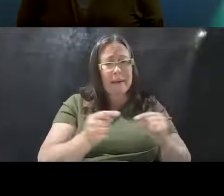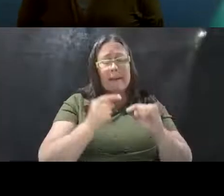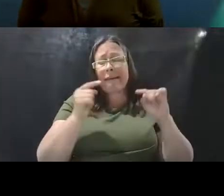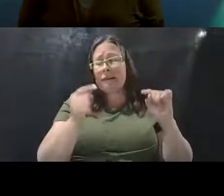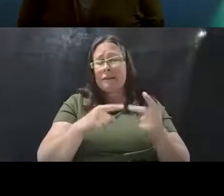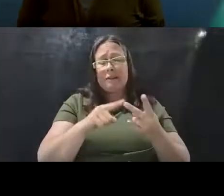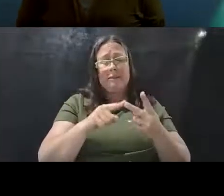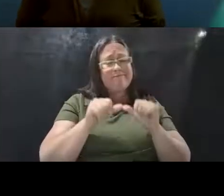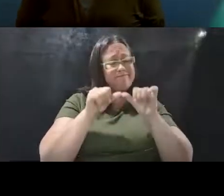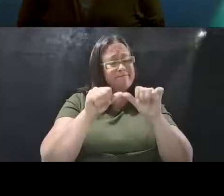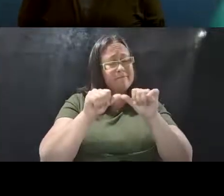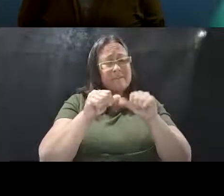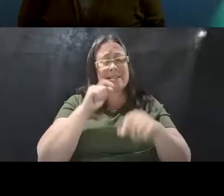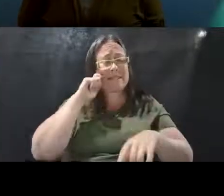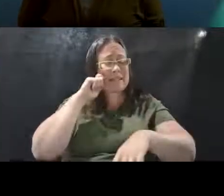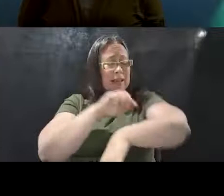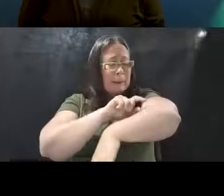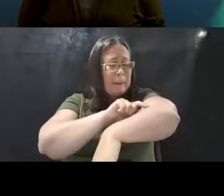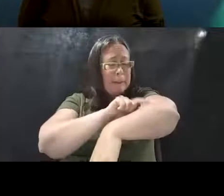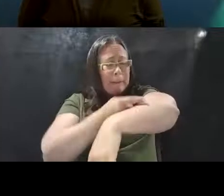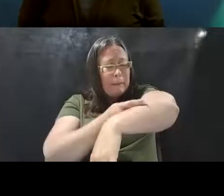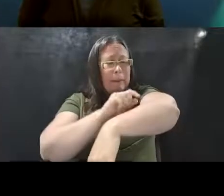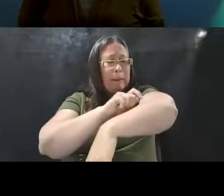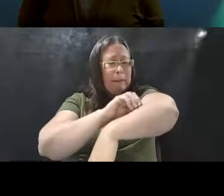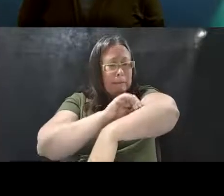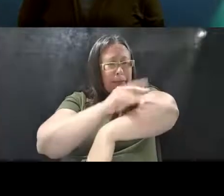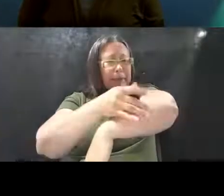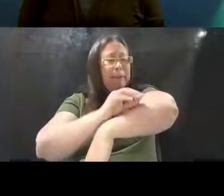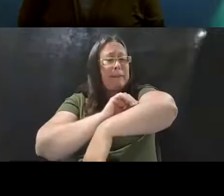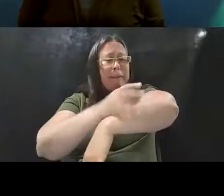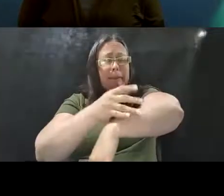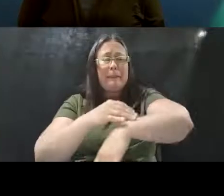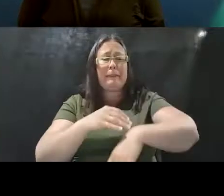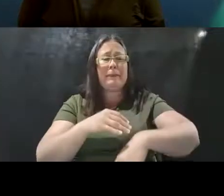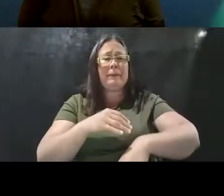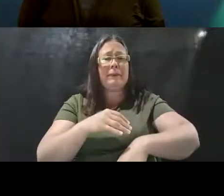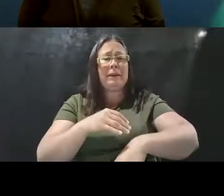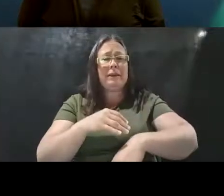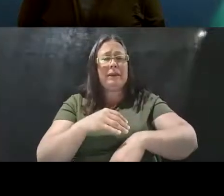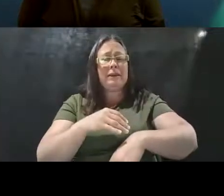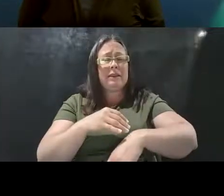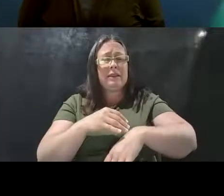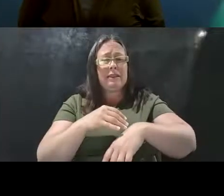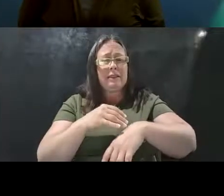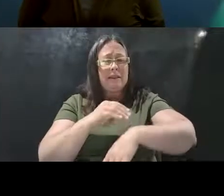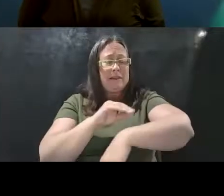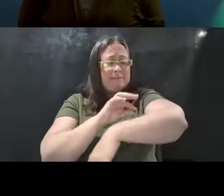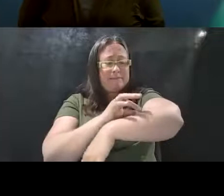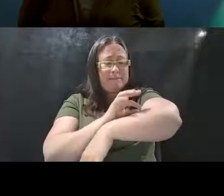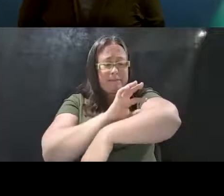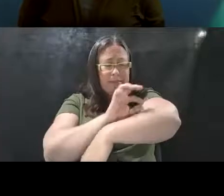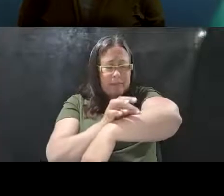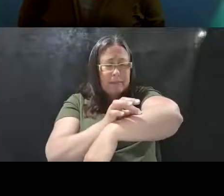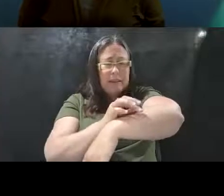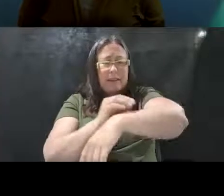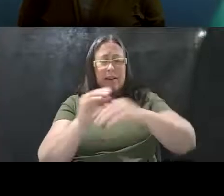constantly blistering and wound healing. Their digits will actually fuse together because of